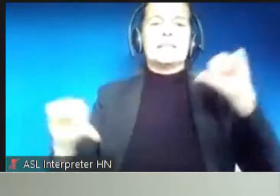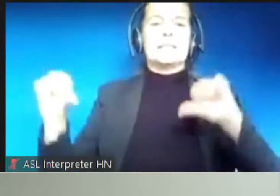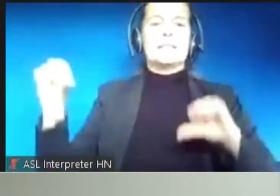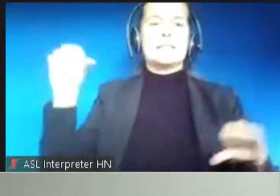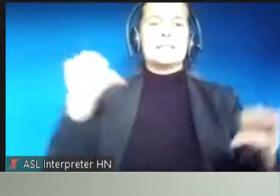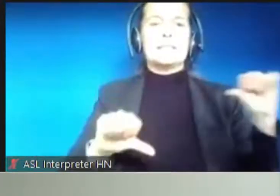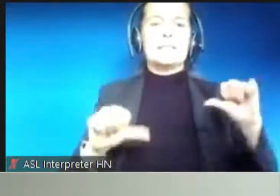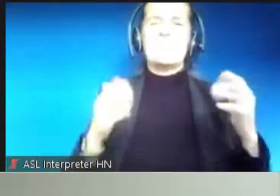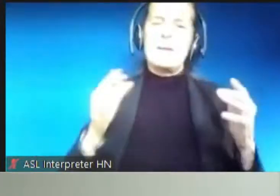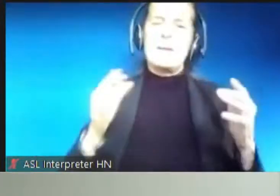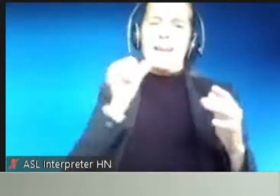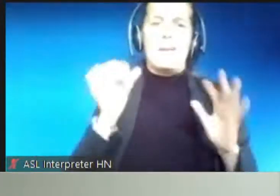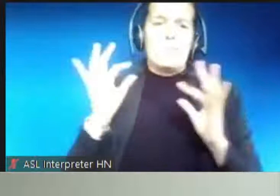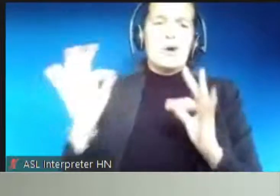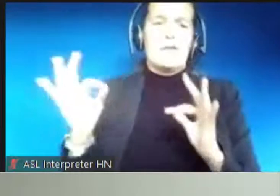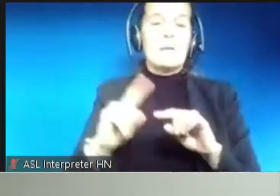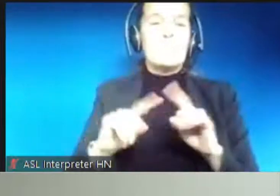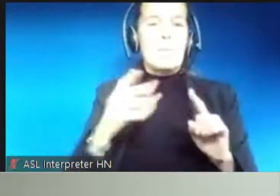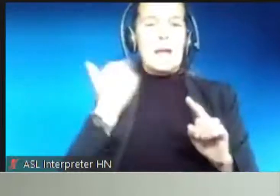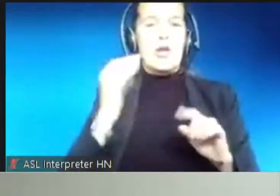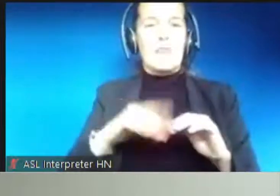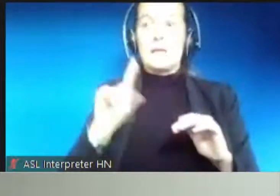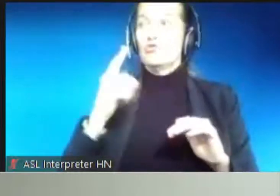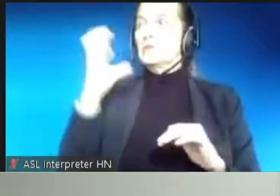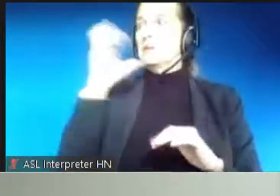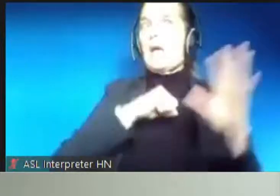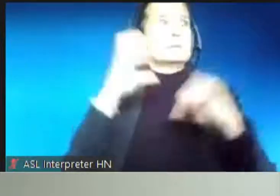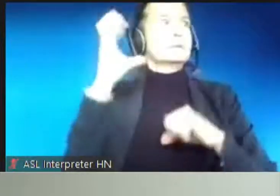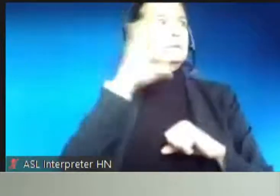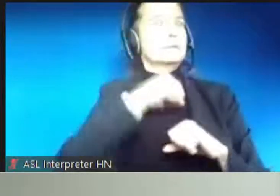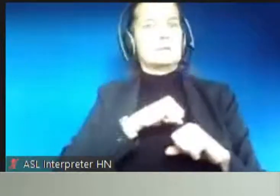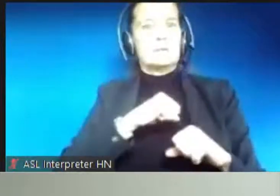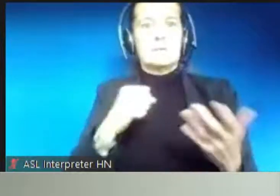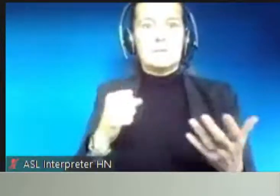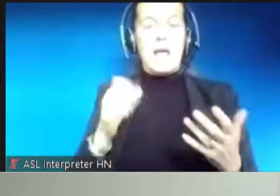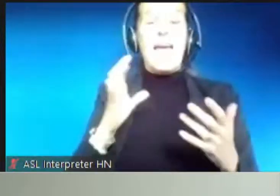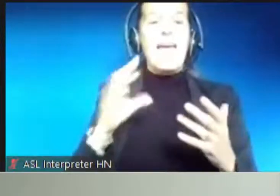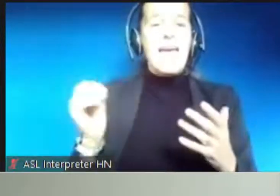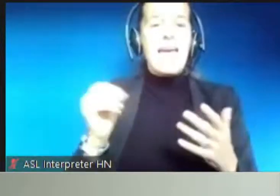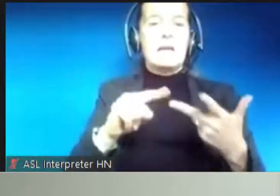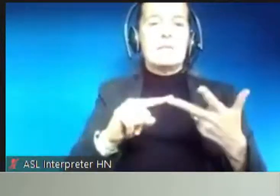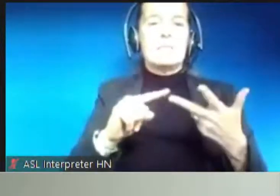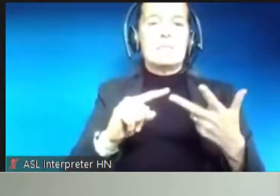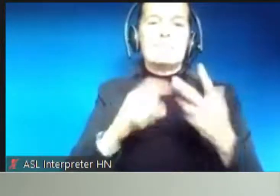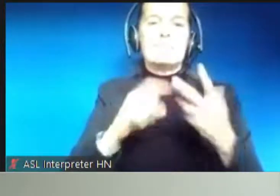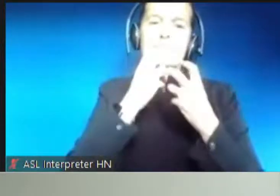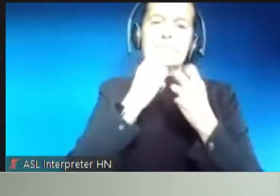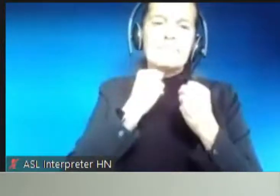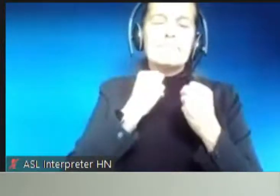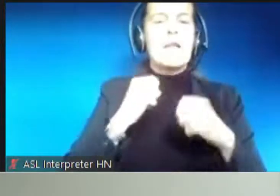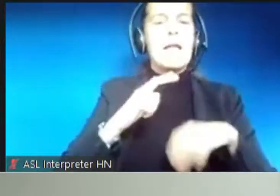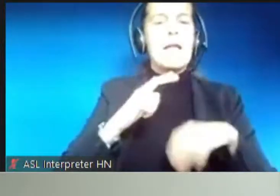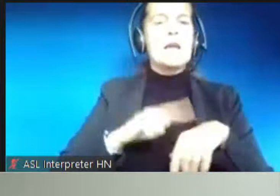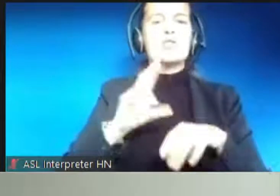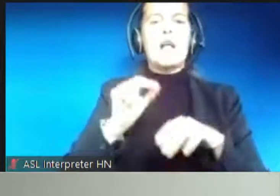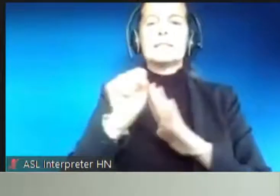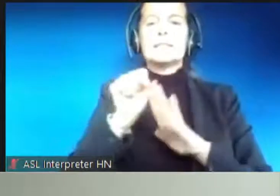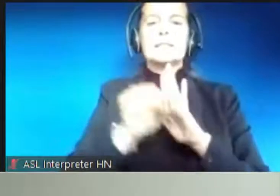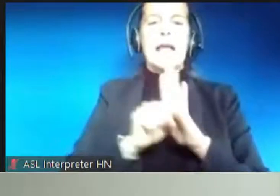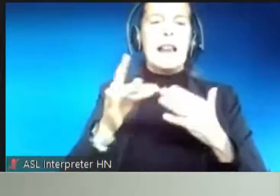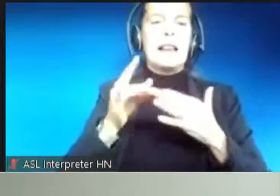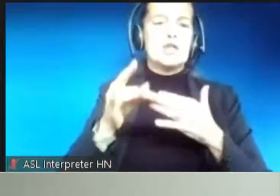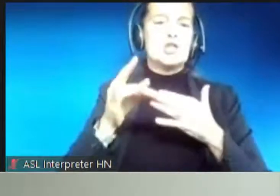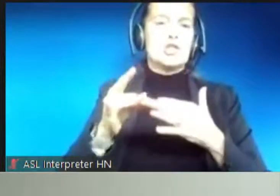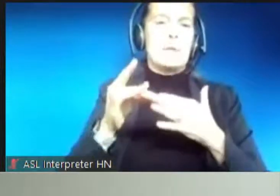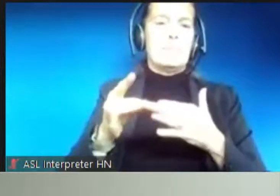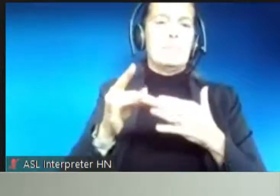perfect, but it's better than guesswork. And the value of national and state leadership was very surprising to me, but without it,